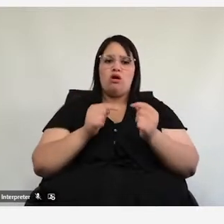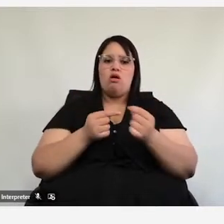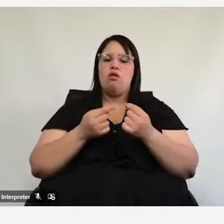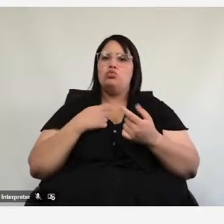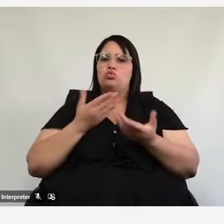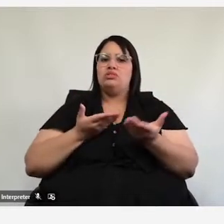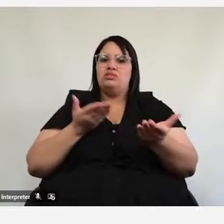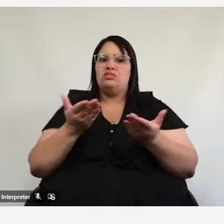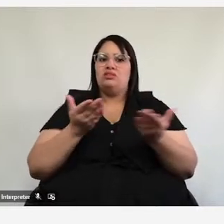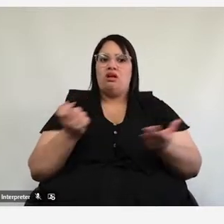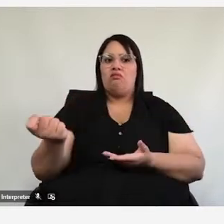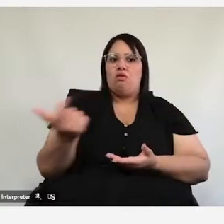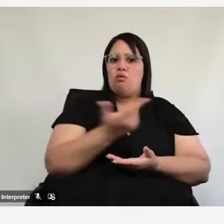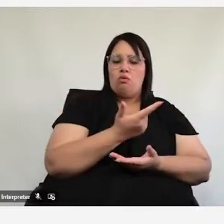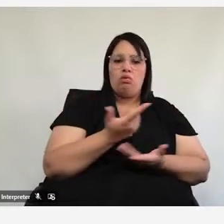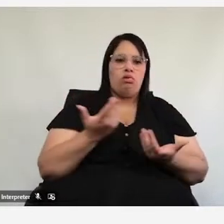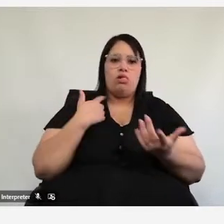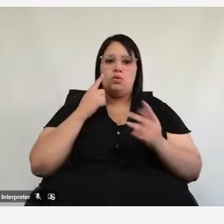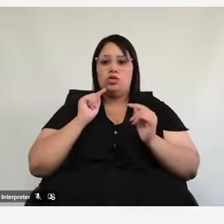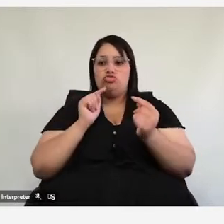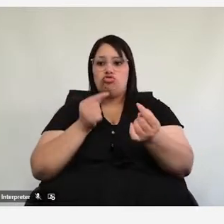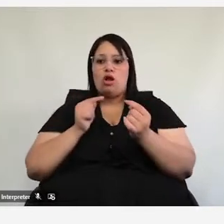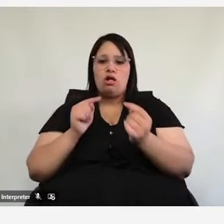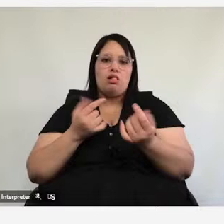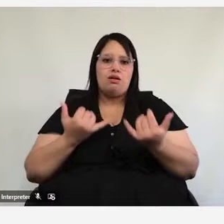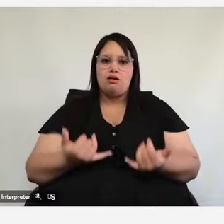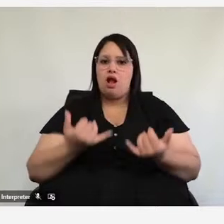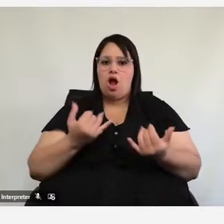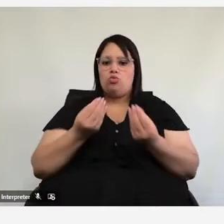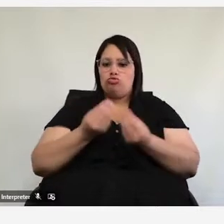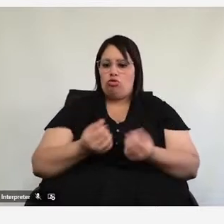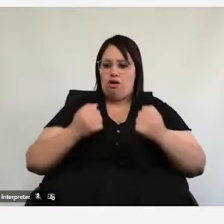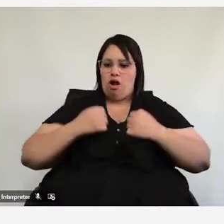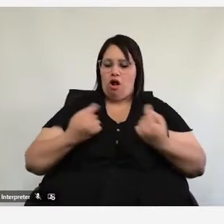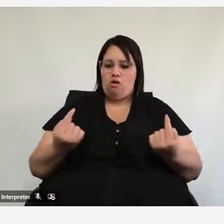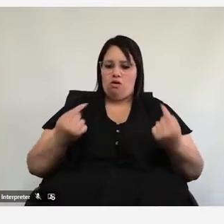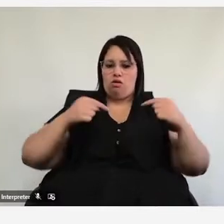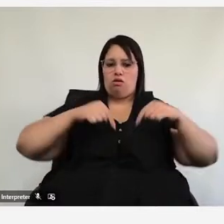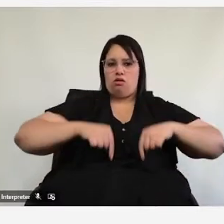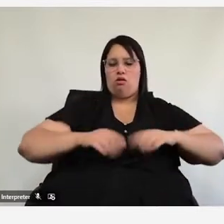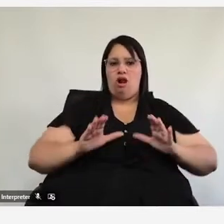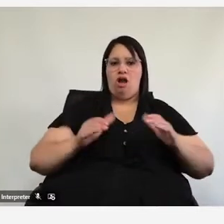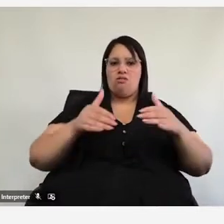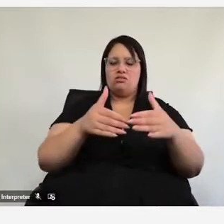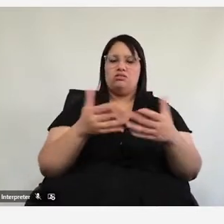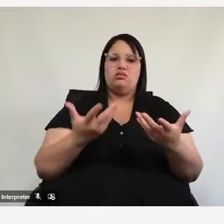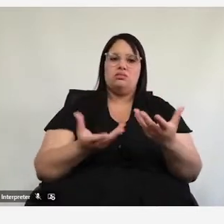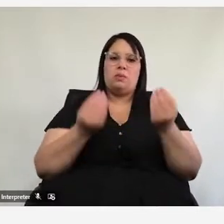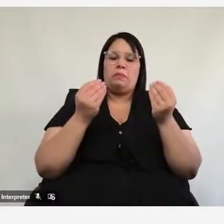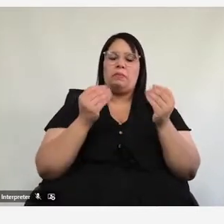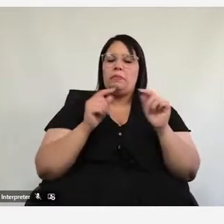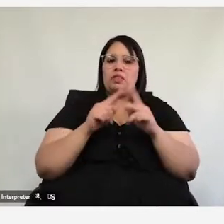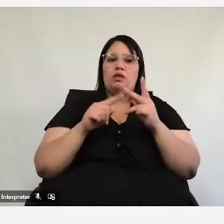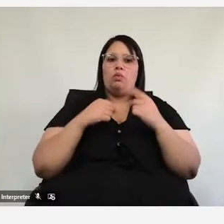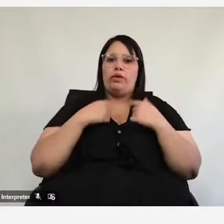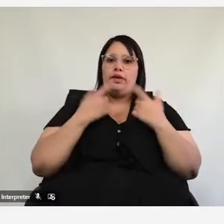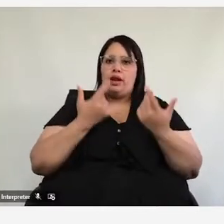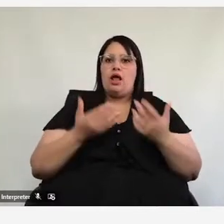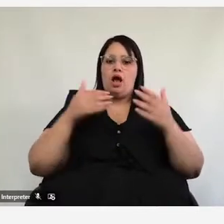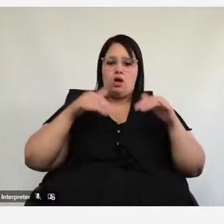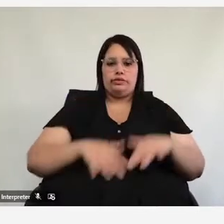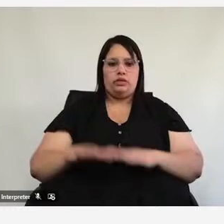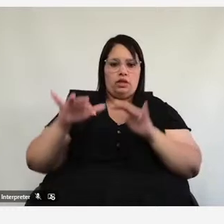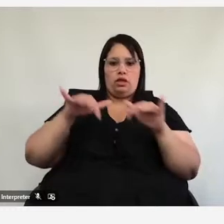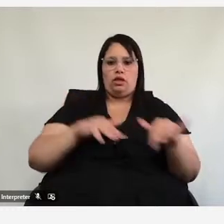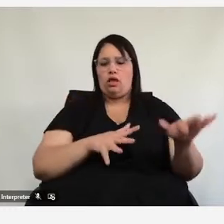them. We are struggling to even get our children into a classroom. We are sailing through a sea of